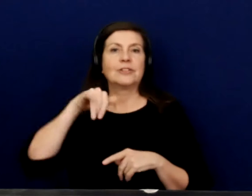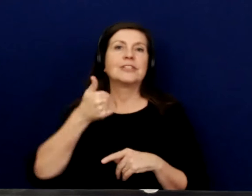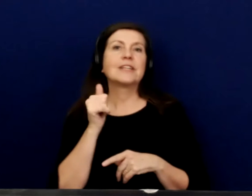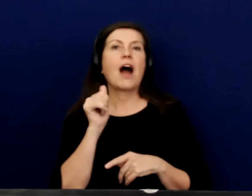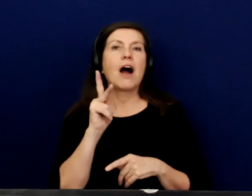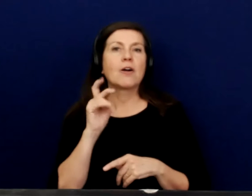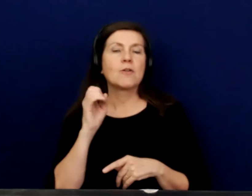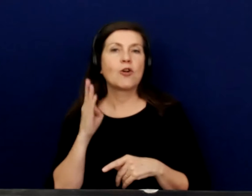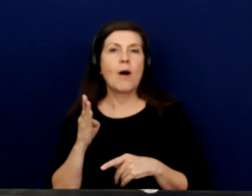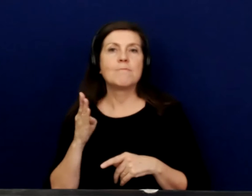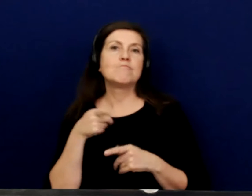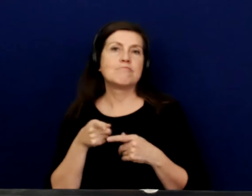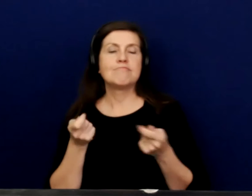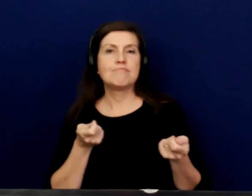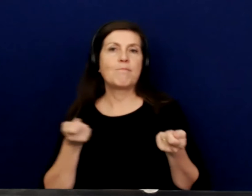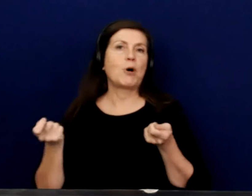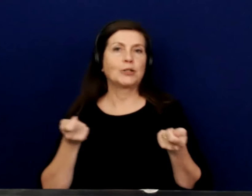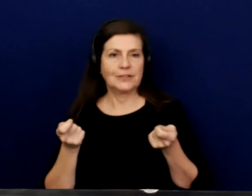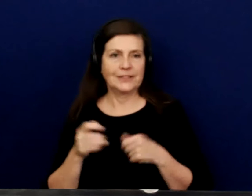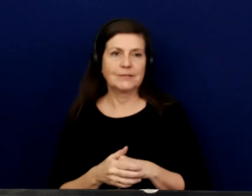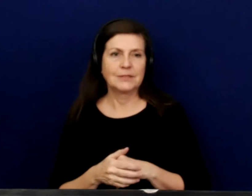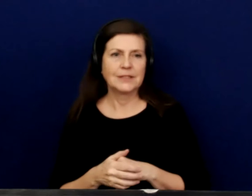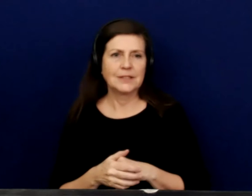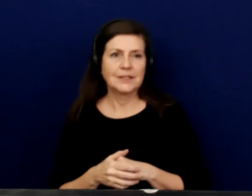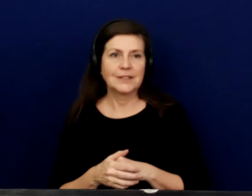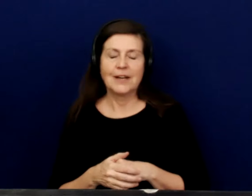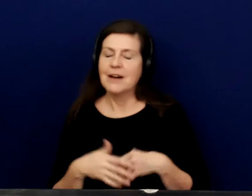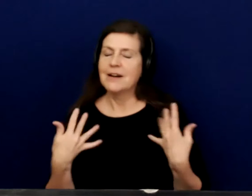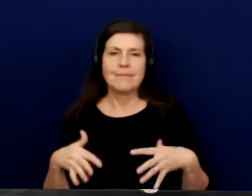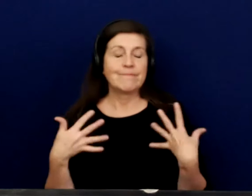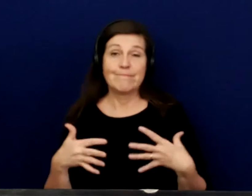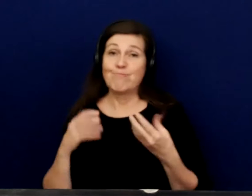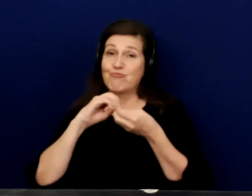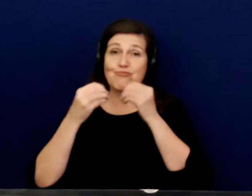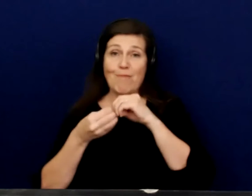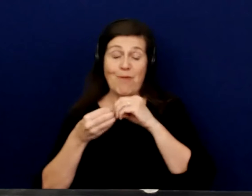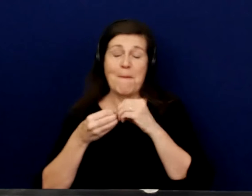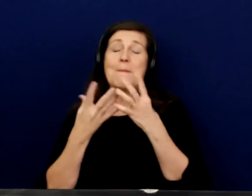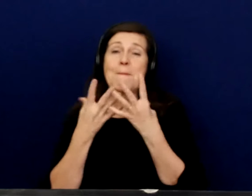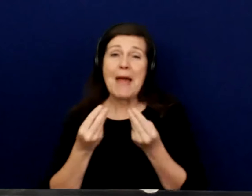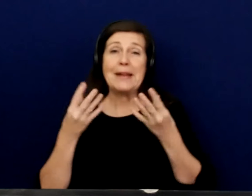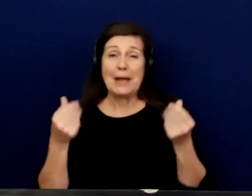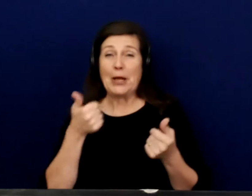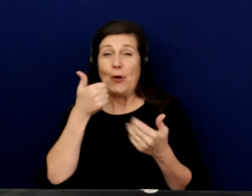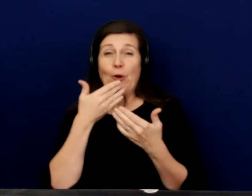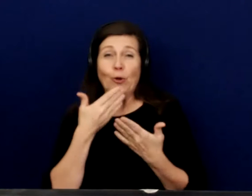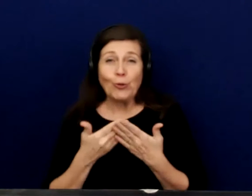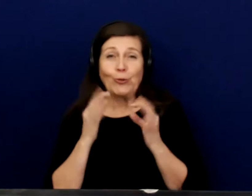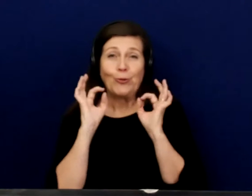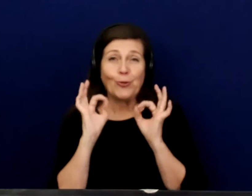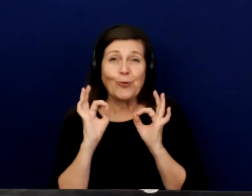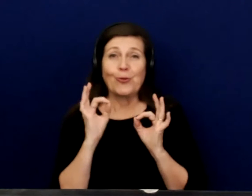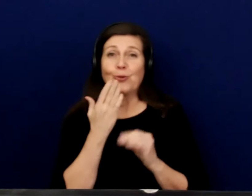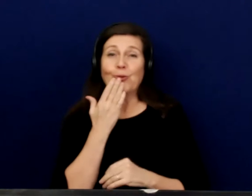what the. I mean, we all have a problem because there's so many good things here. We have stuff for another day or so